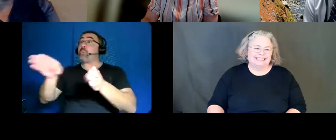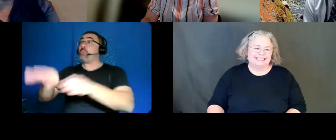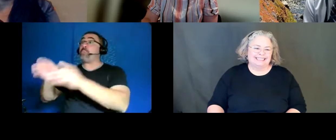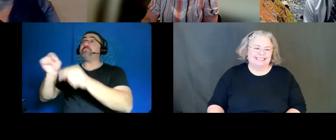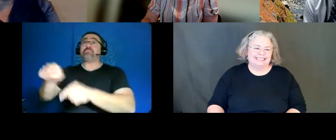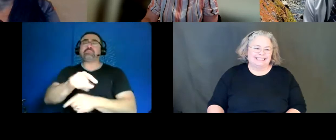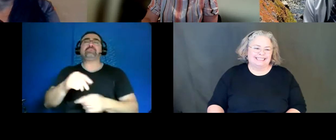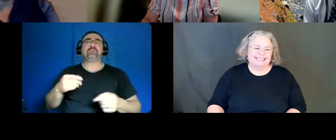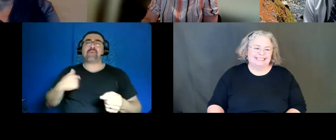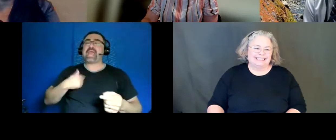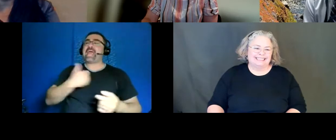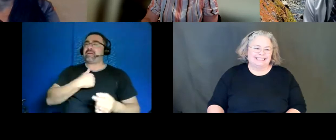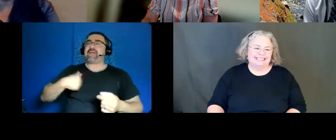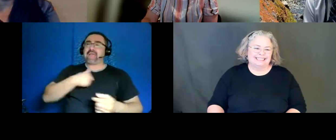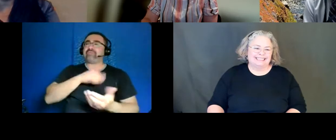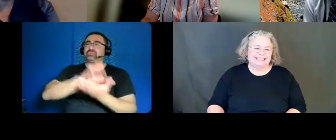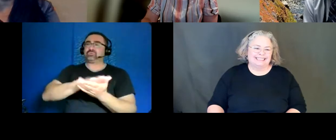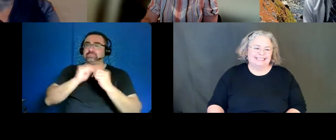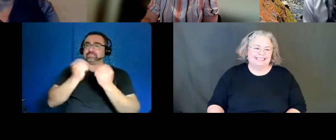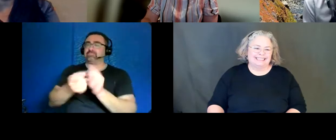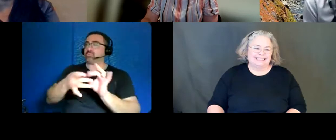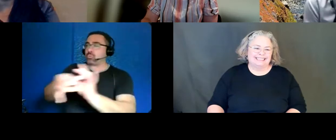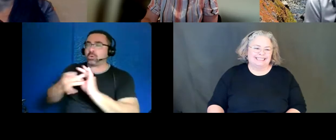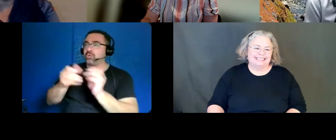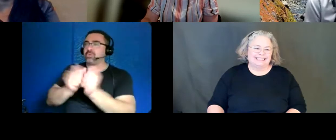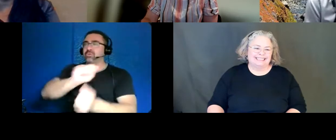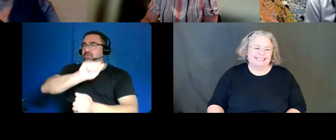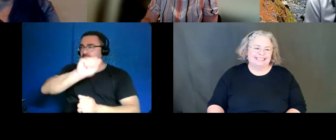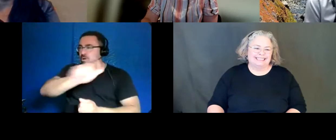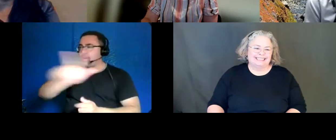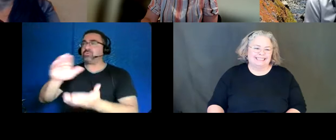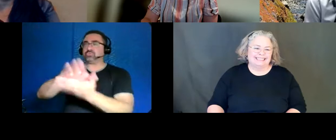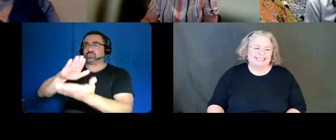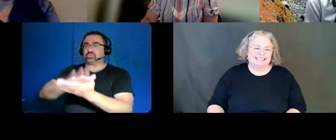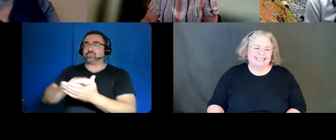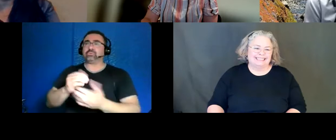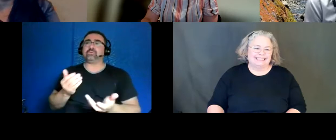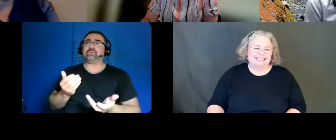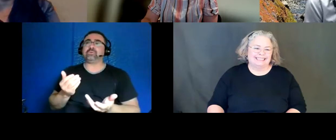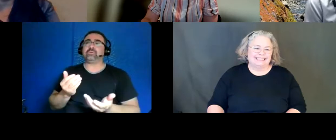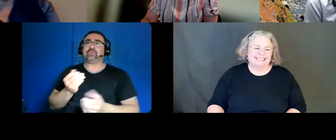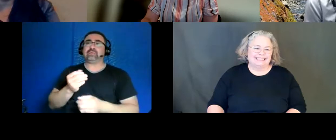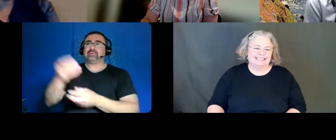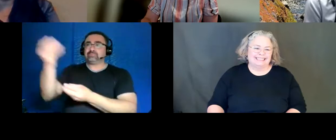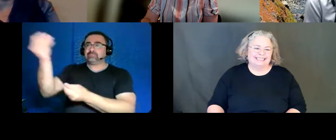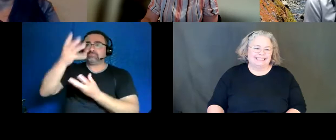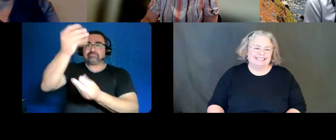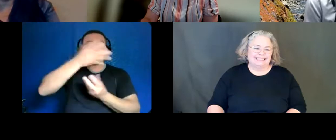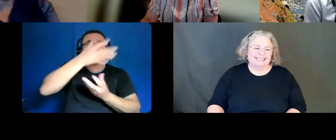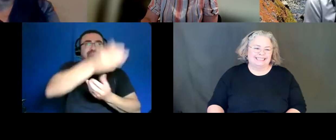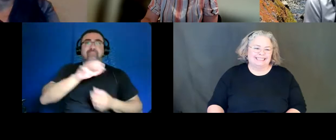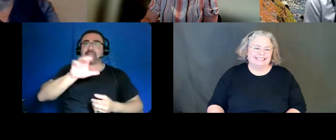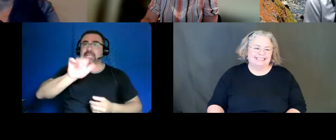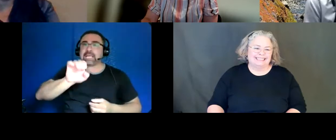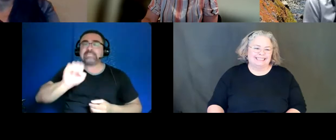school team that coordinates very closely with all of our schools to get reports of cases,